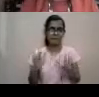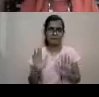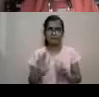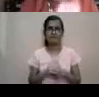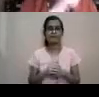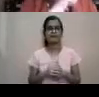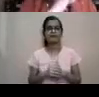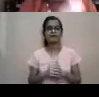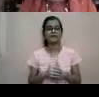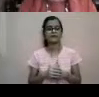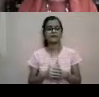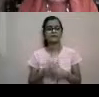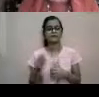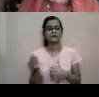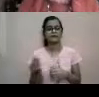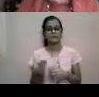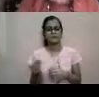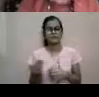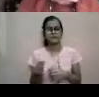political,